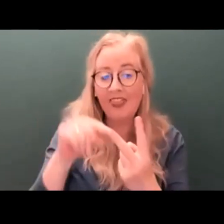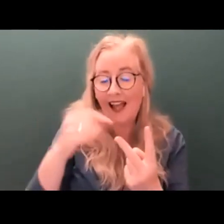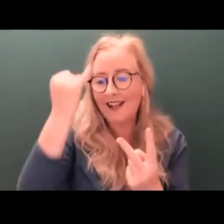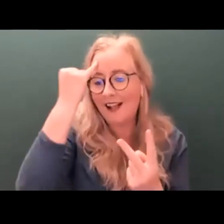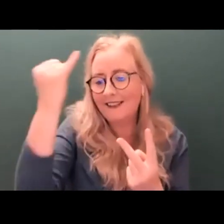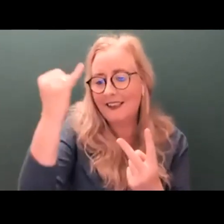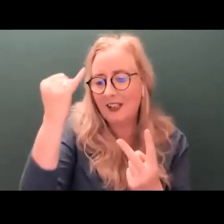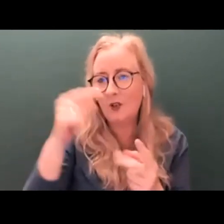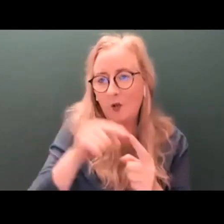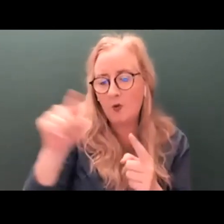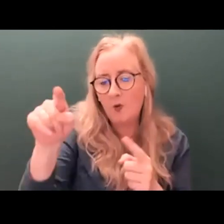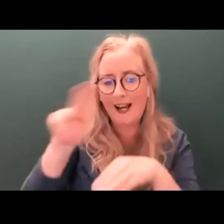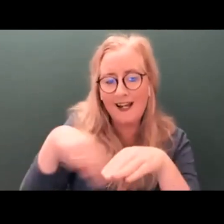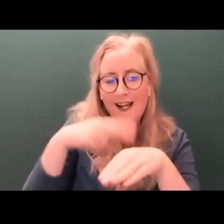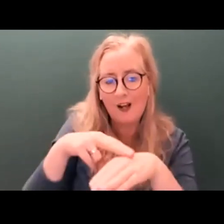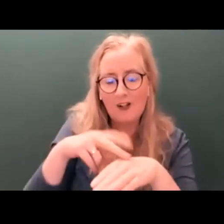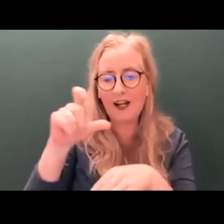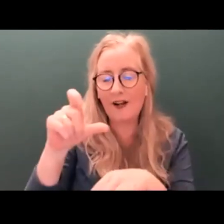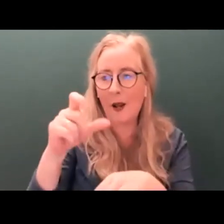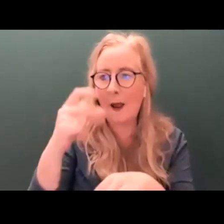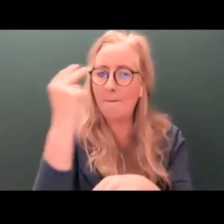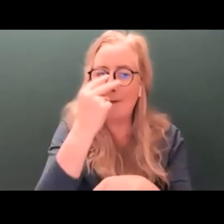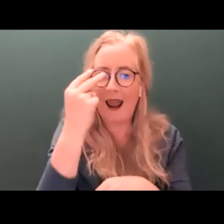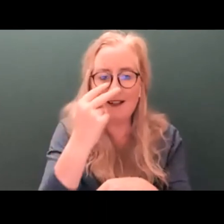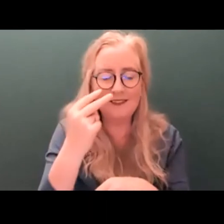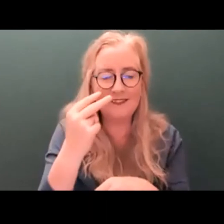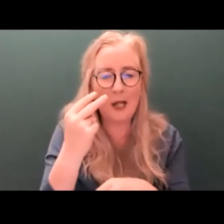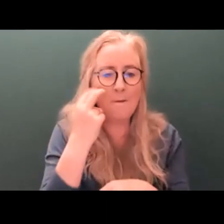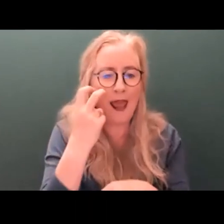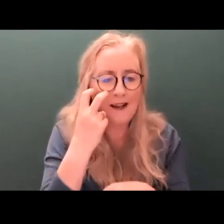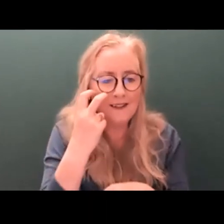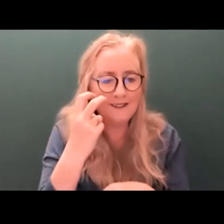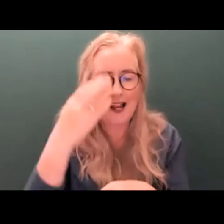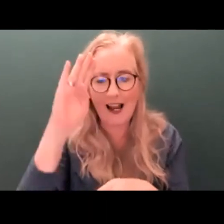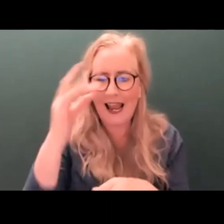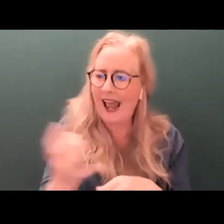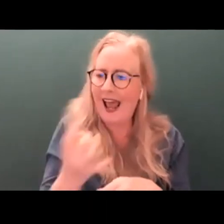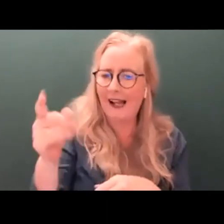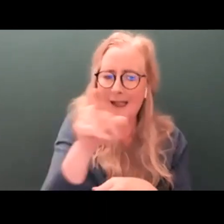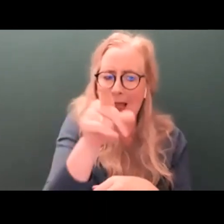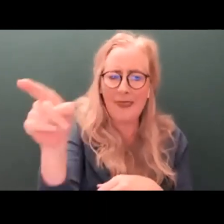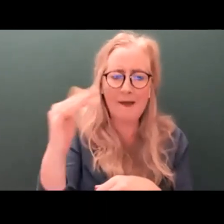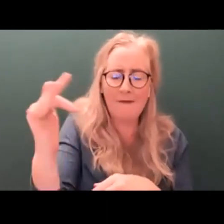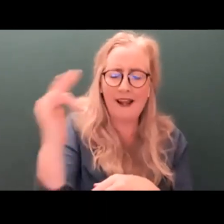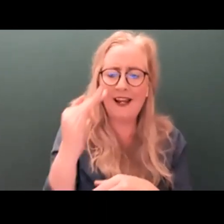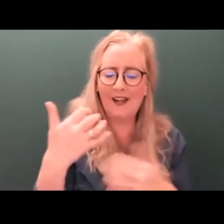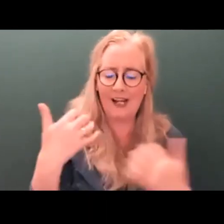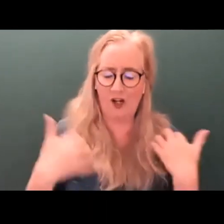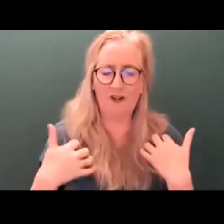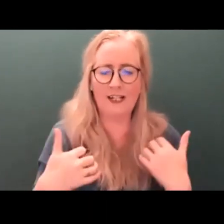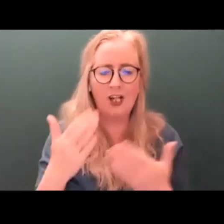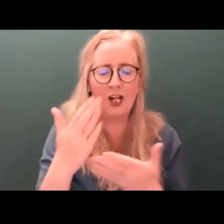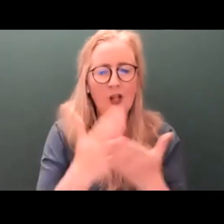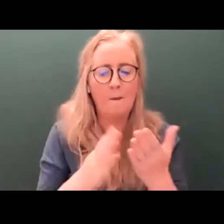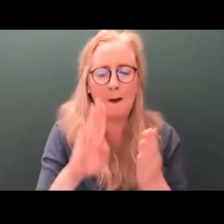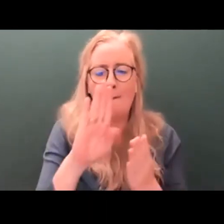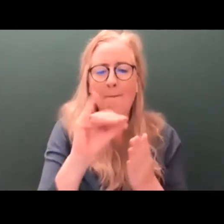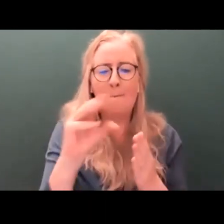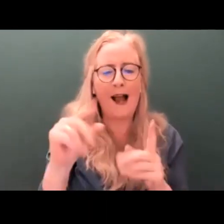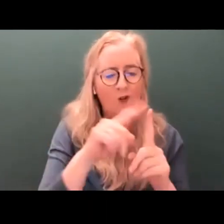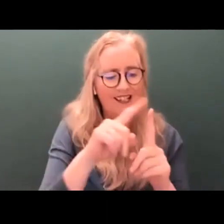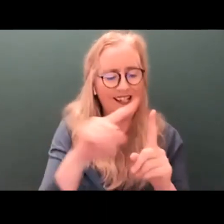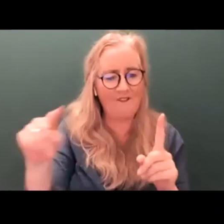the National Council for the Blind of Ireland and see if they'd be interested in some biodiversity classes.